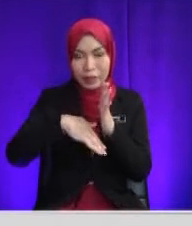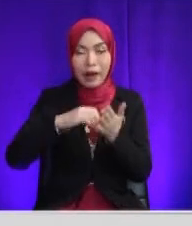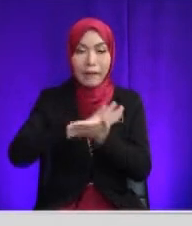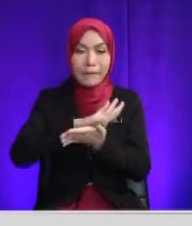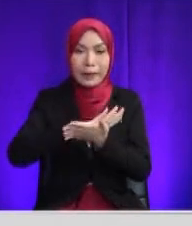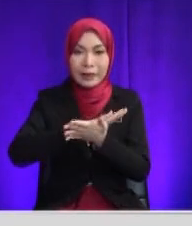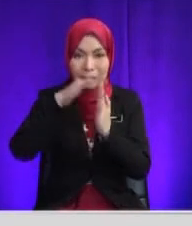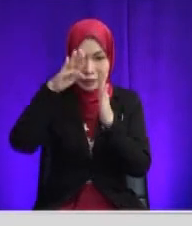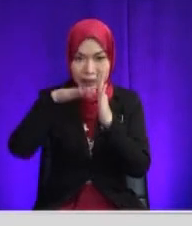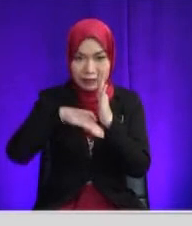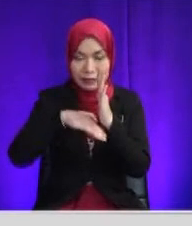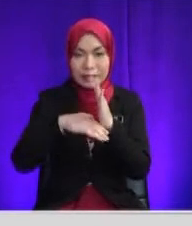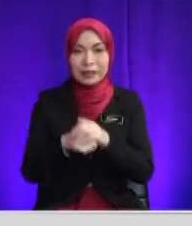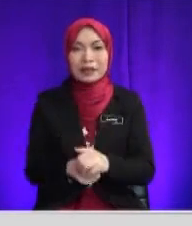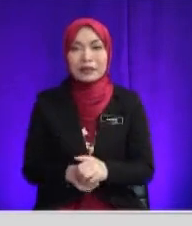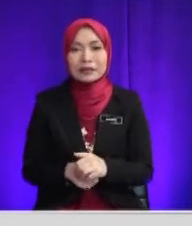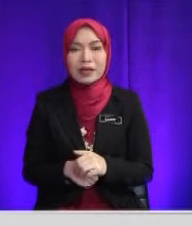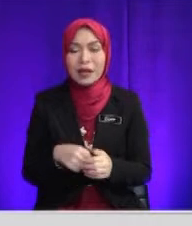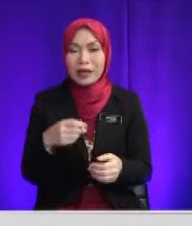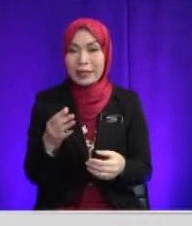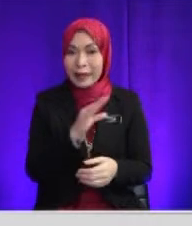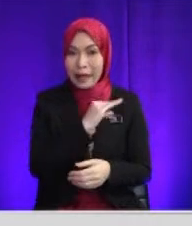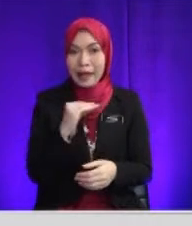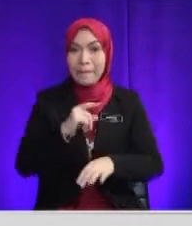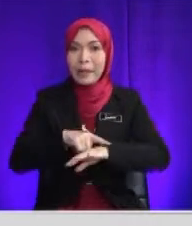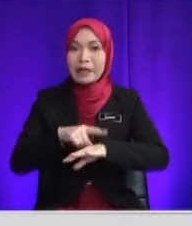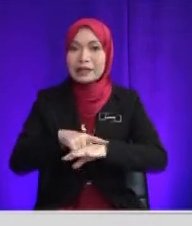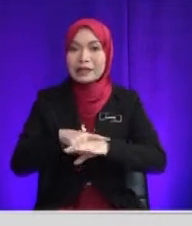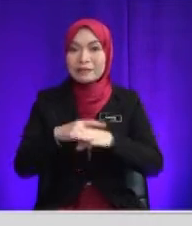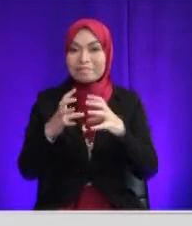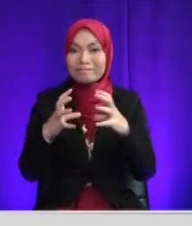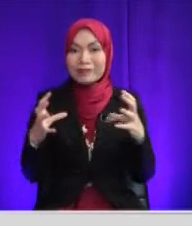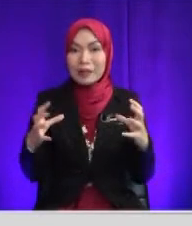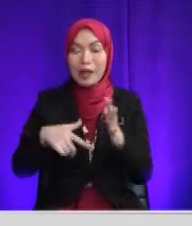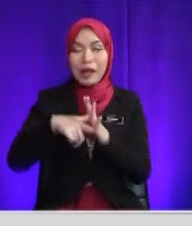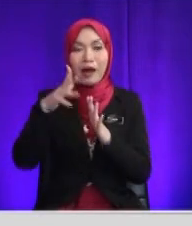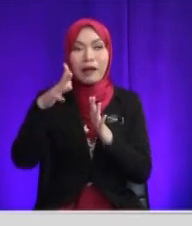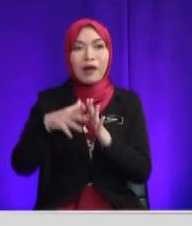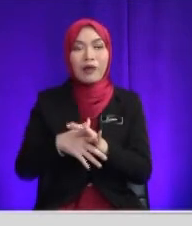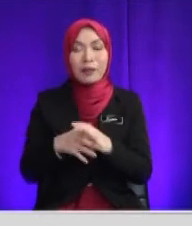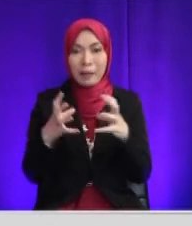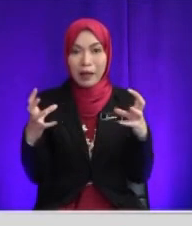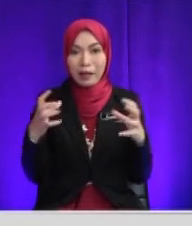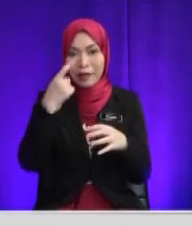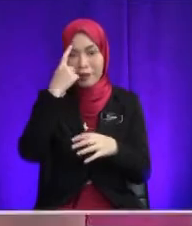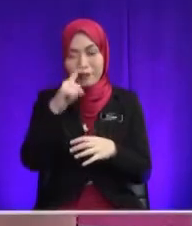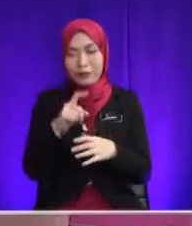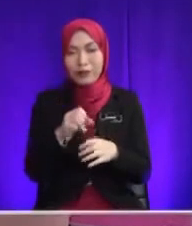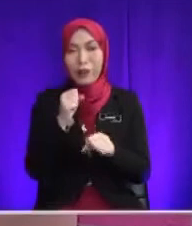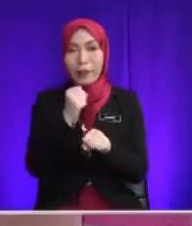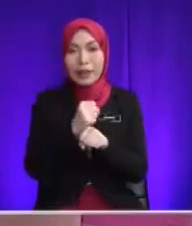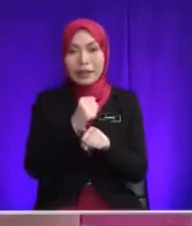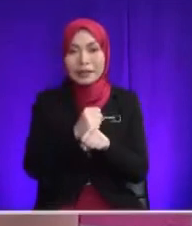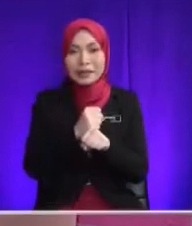decreased, leaving us more time to catch criminals. All right. So as can be seen here, we